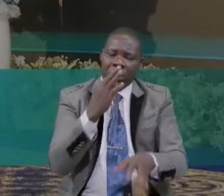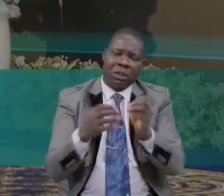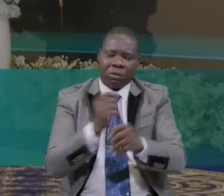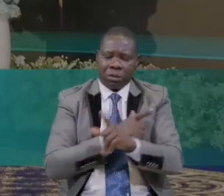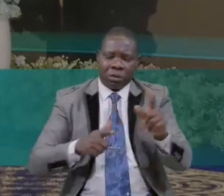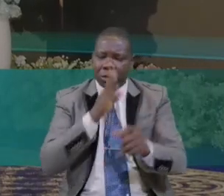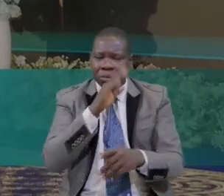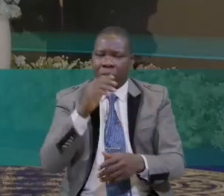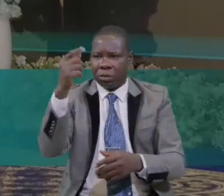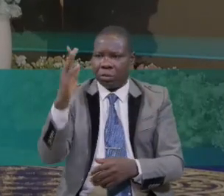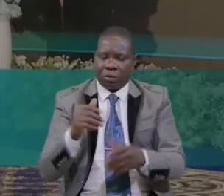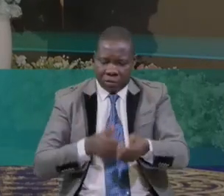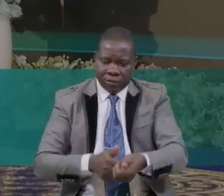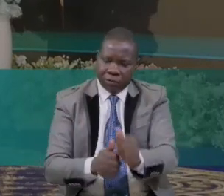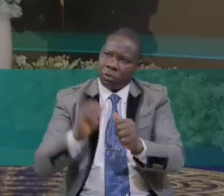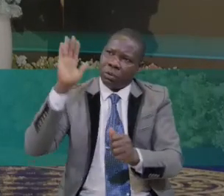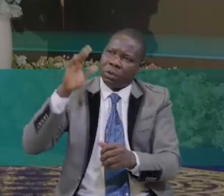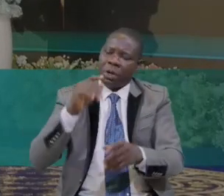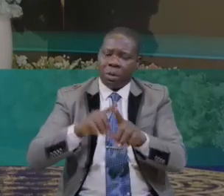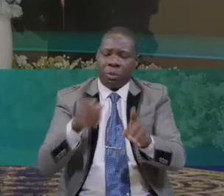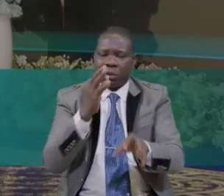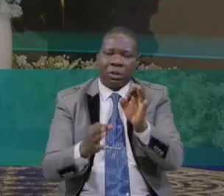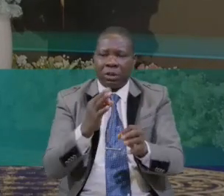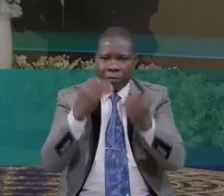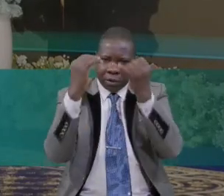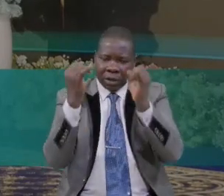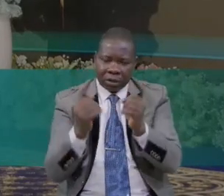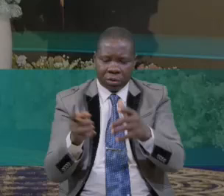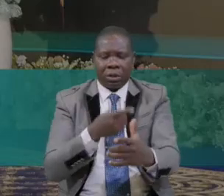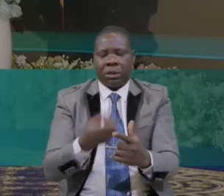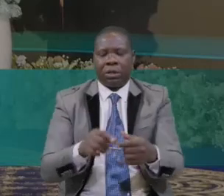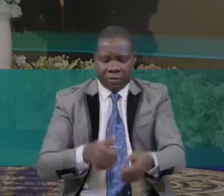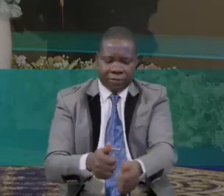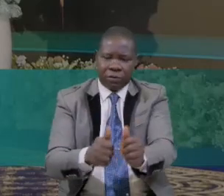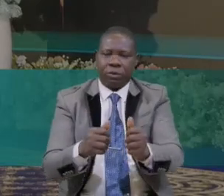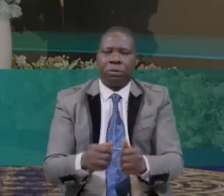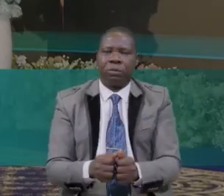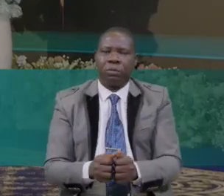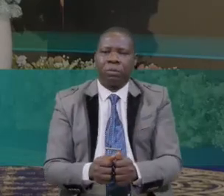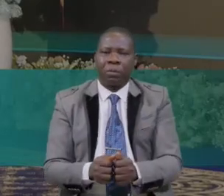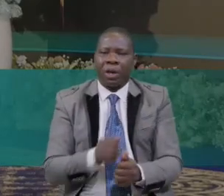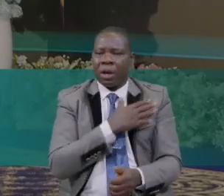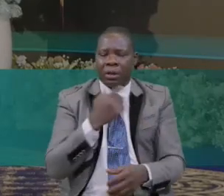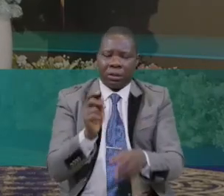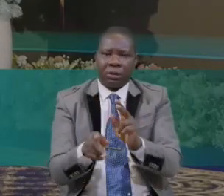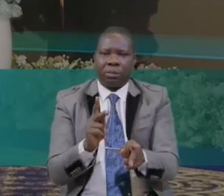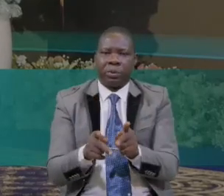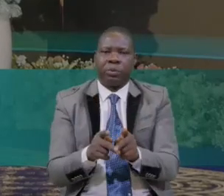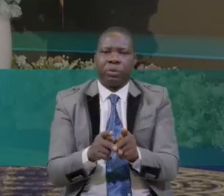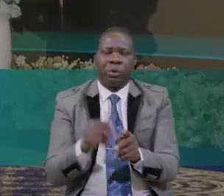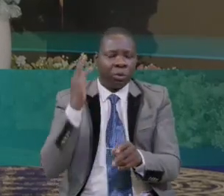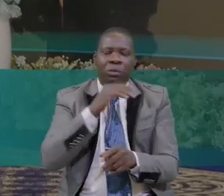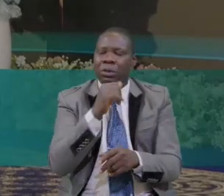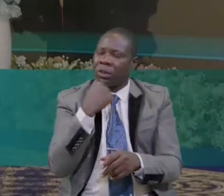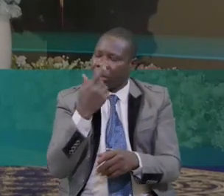But if Baal, then follow him. And the people could not say anything.